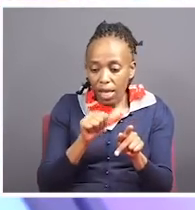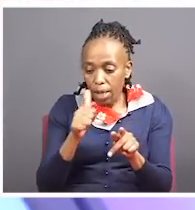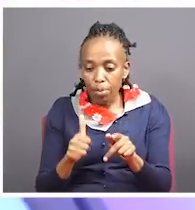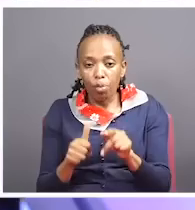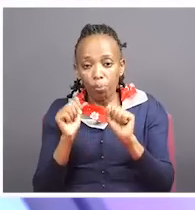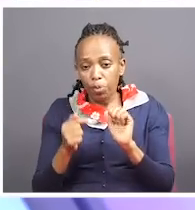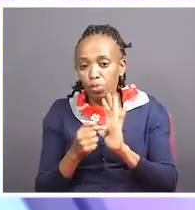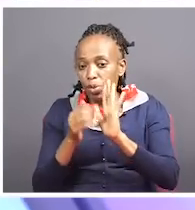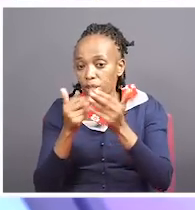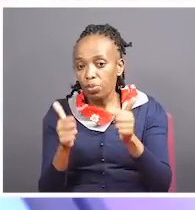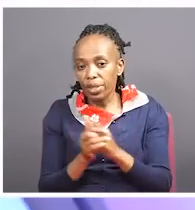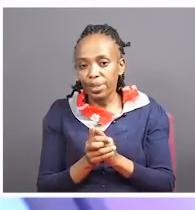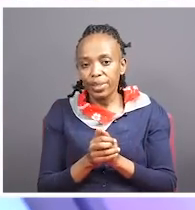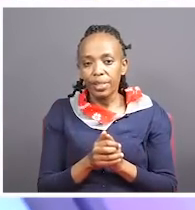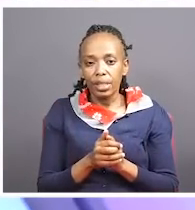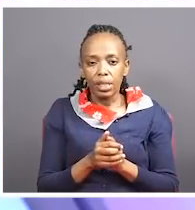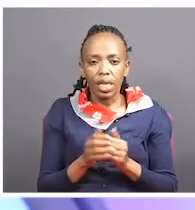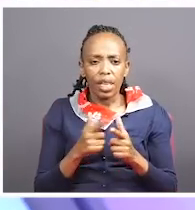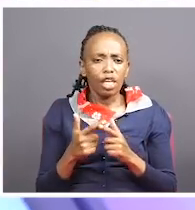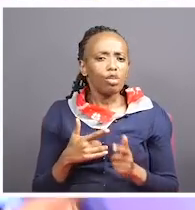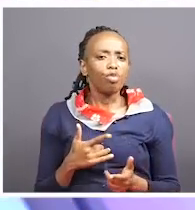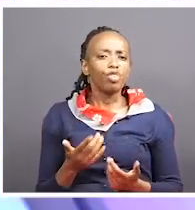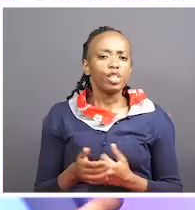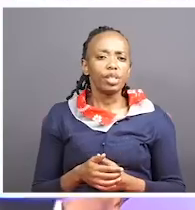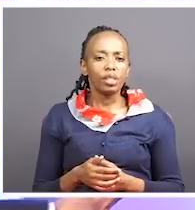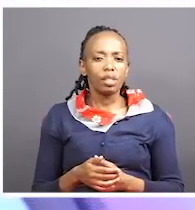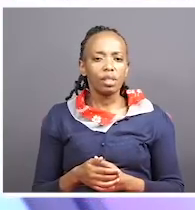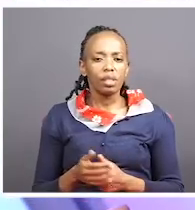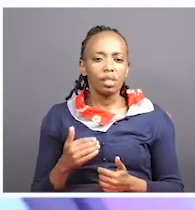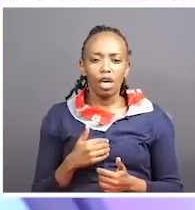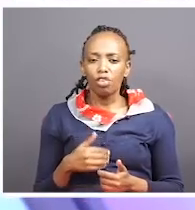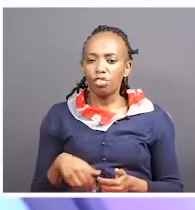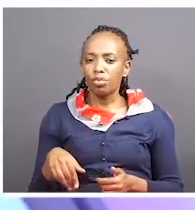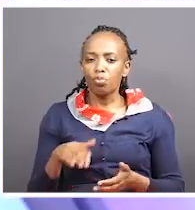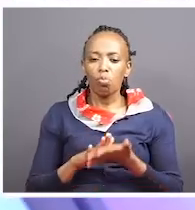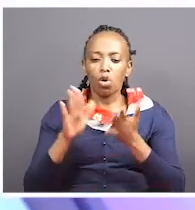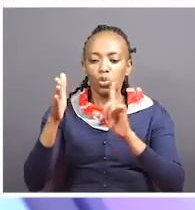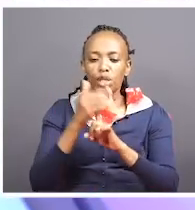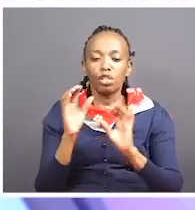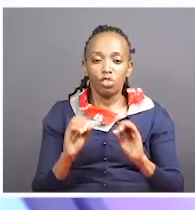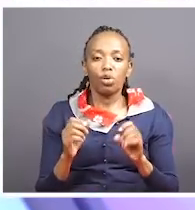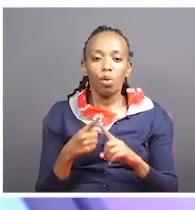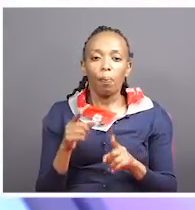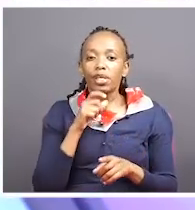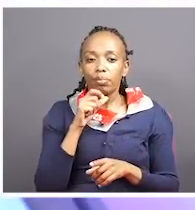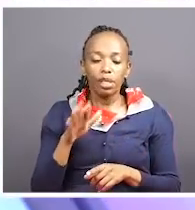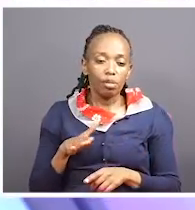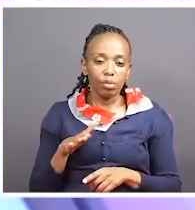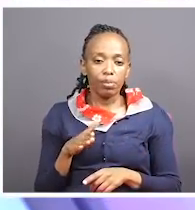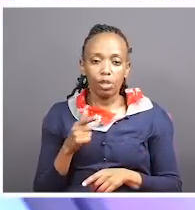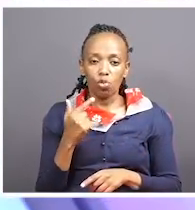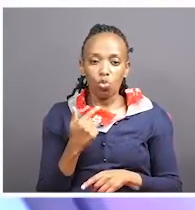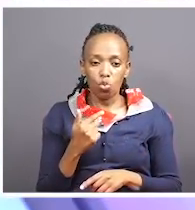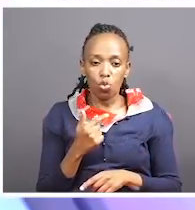tall. Yes. In whatever you do. Right, right. And you feel there's no more. Mm. But men and